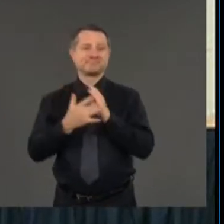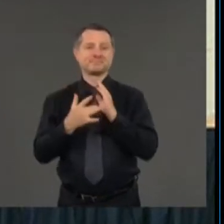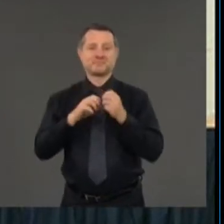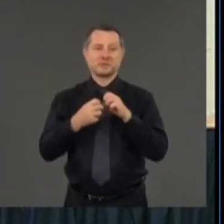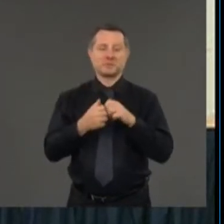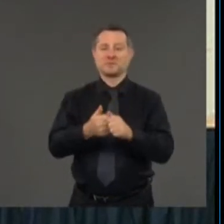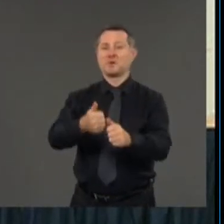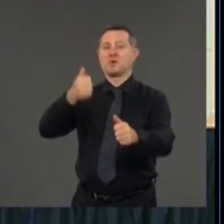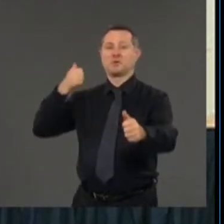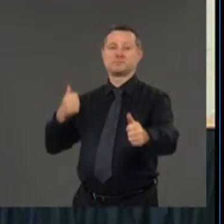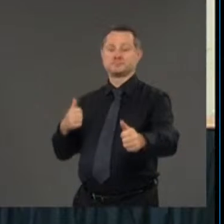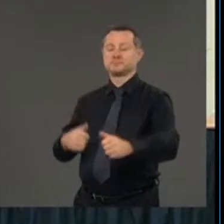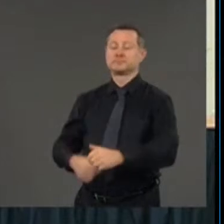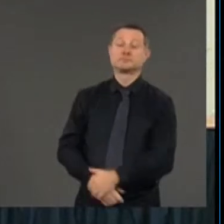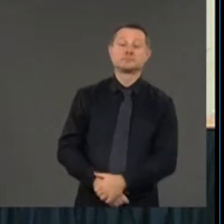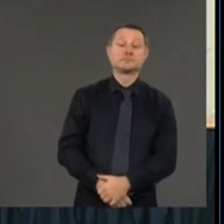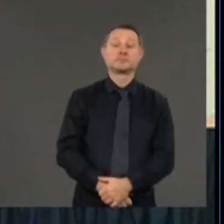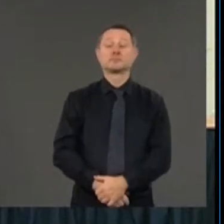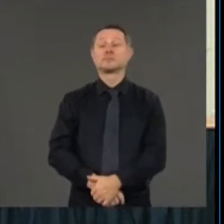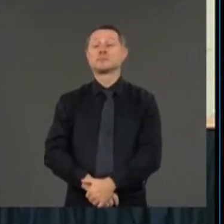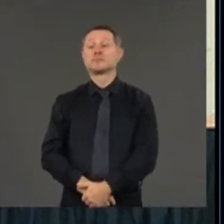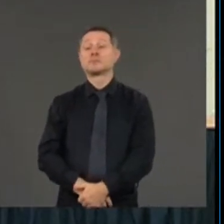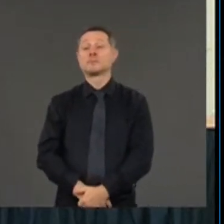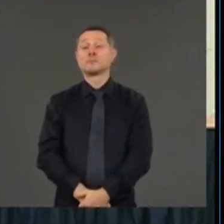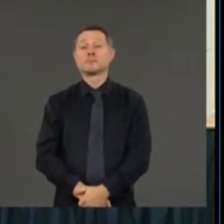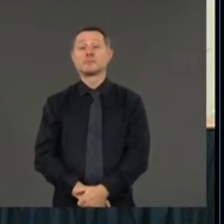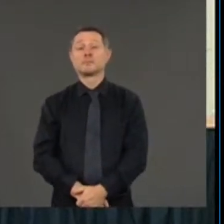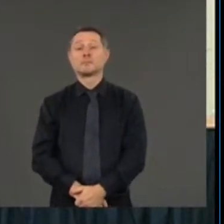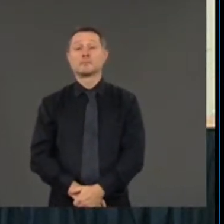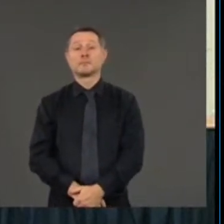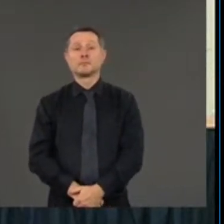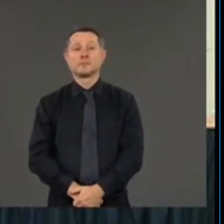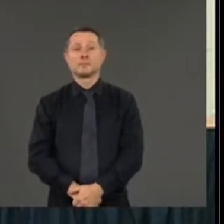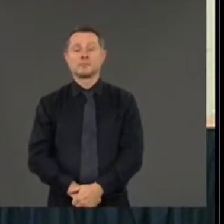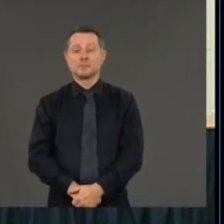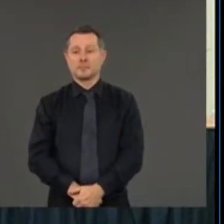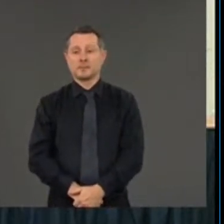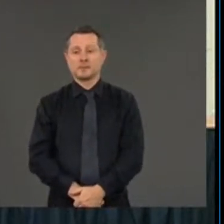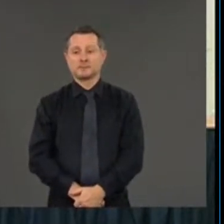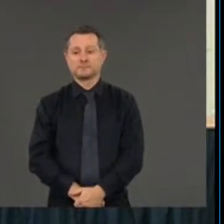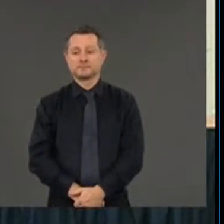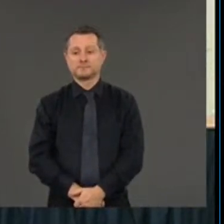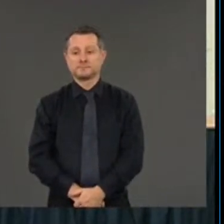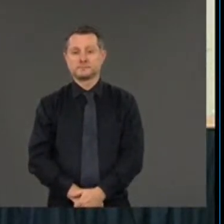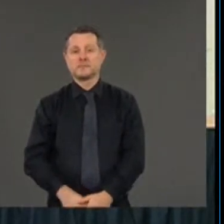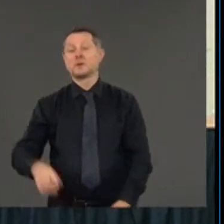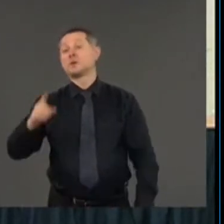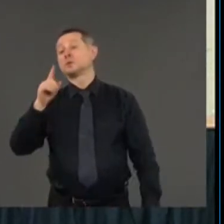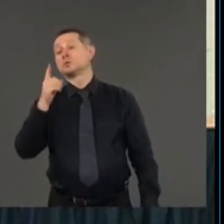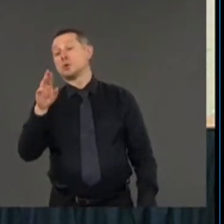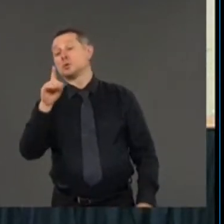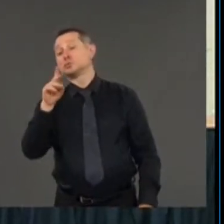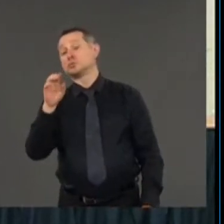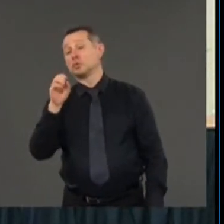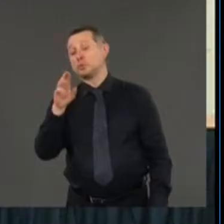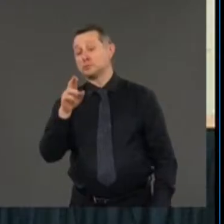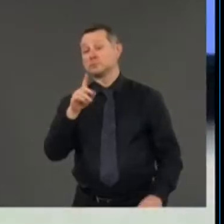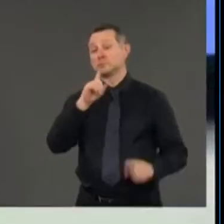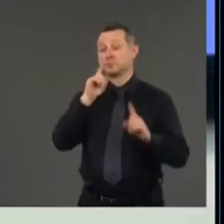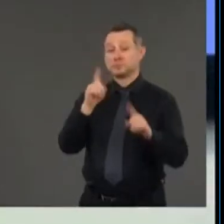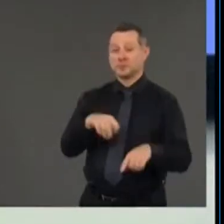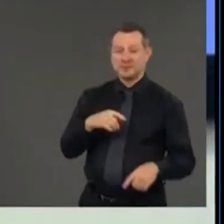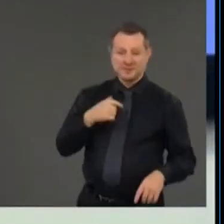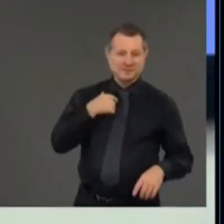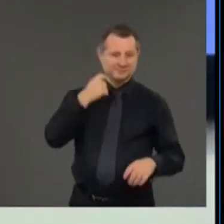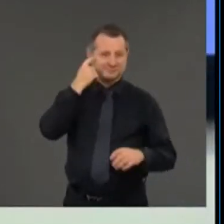place now? Is this study and research still continuing on nursing homes? The report, as I've shared